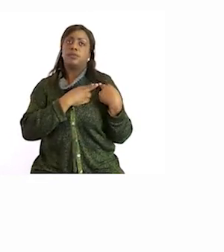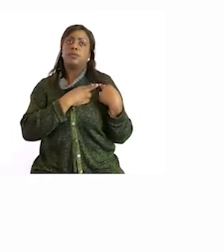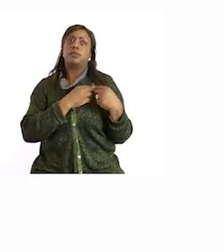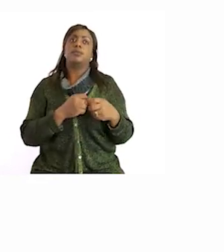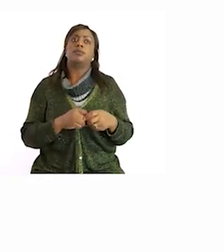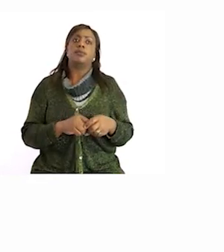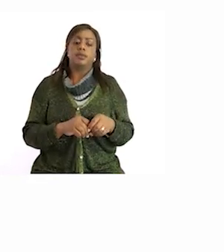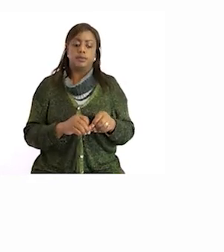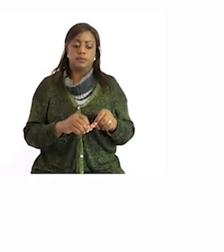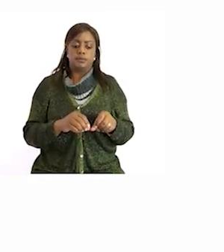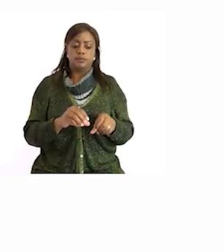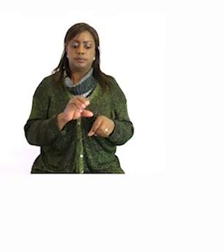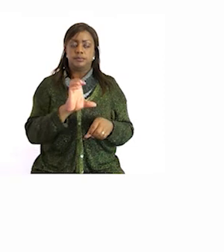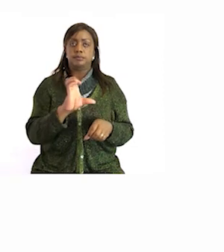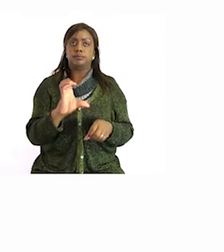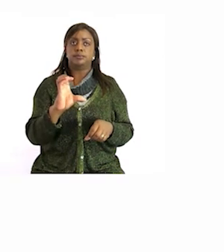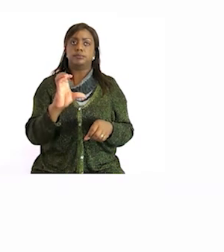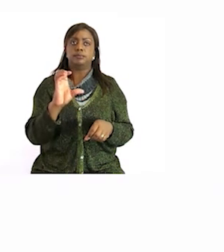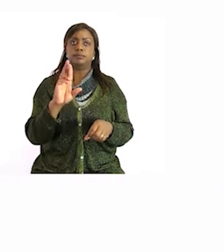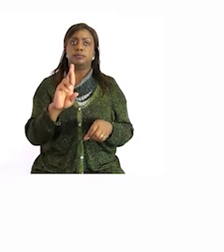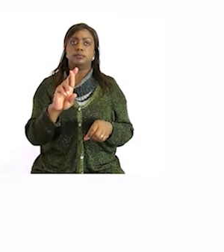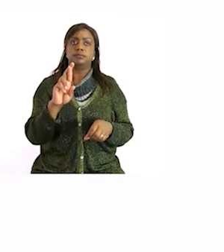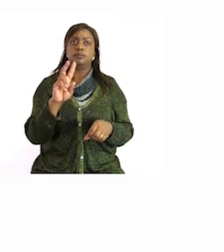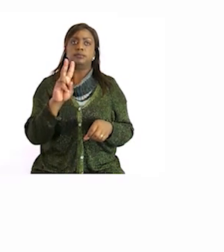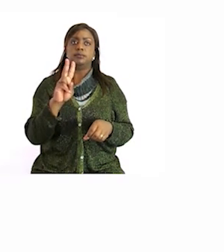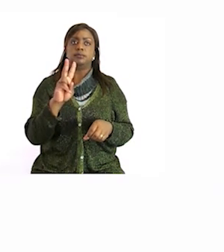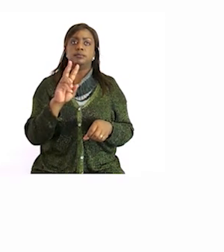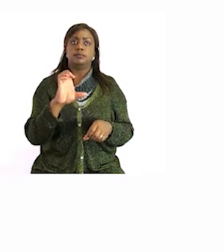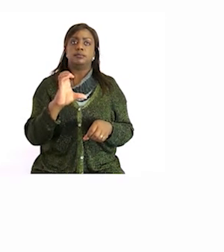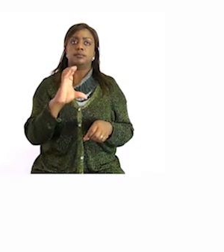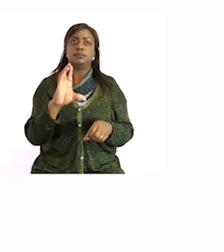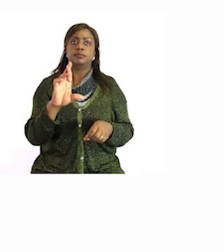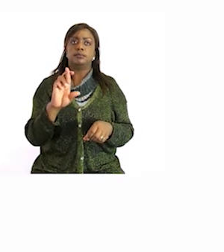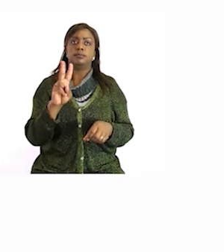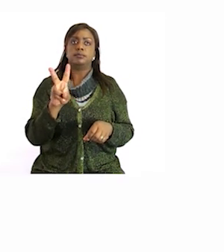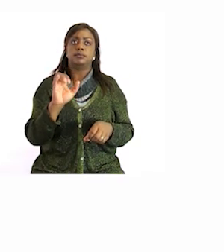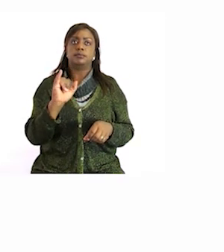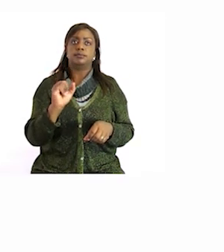The cervix is responsible for connecting the vagina to the uterus.